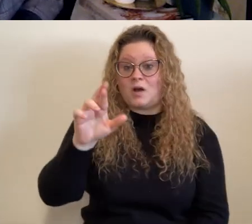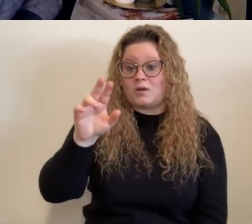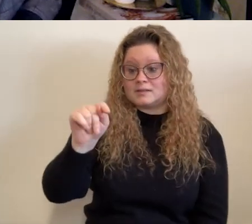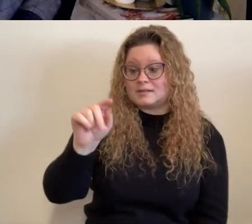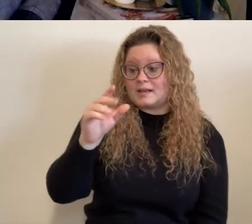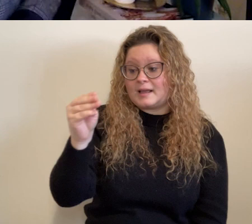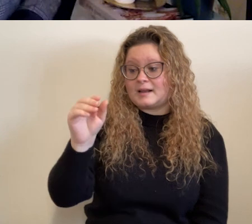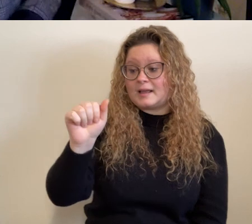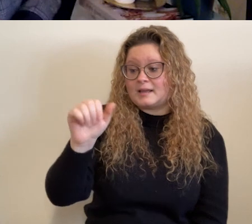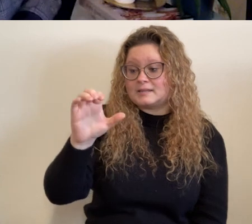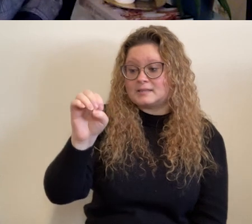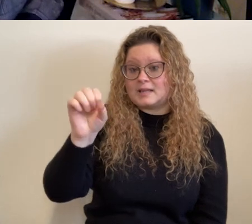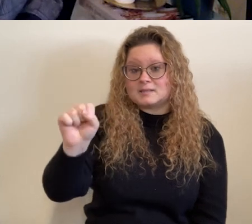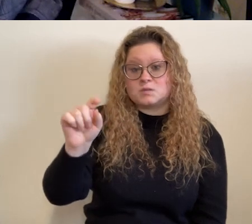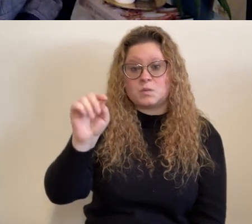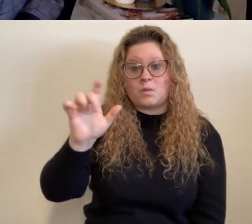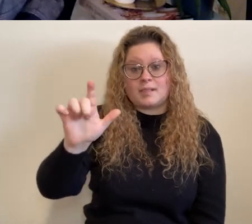Toolkit on our BAAFF website.